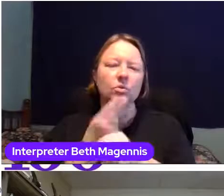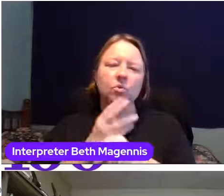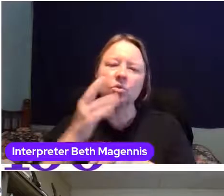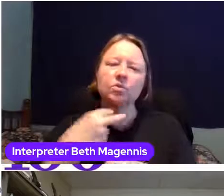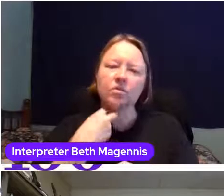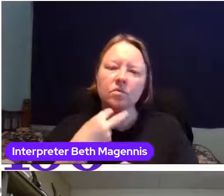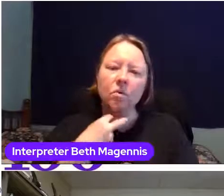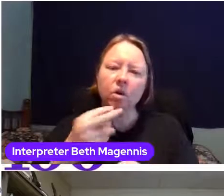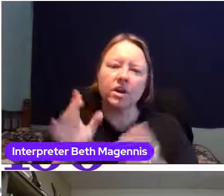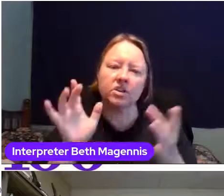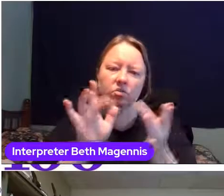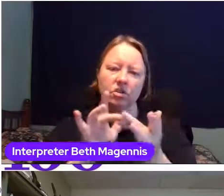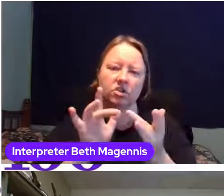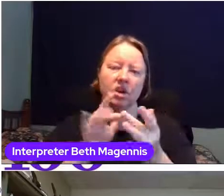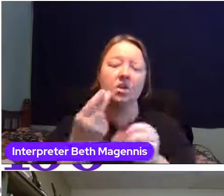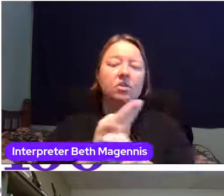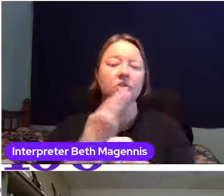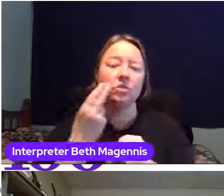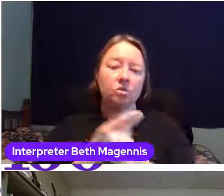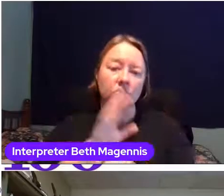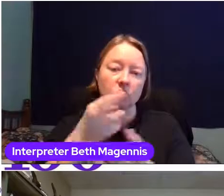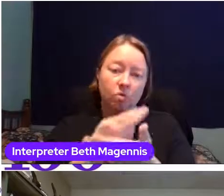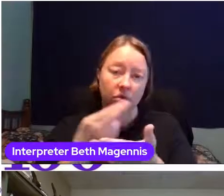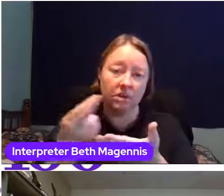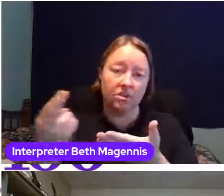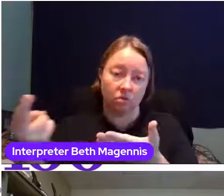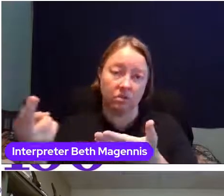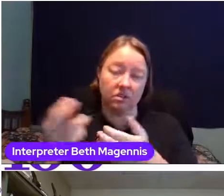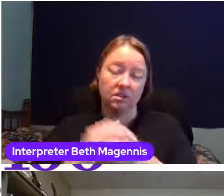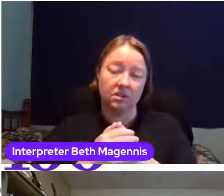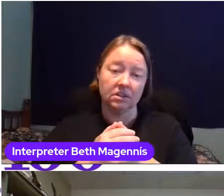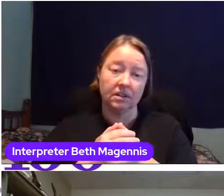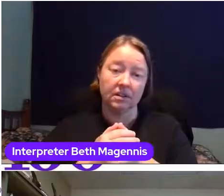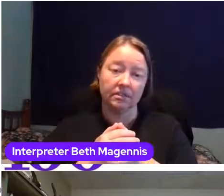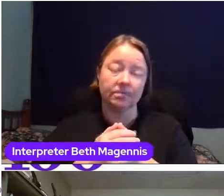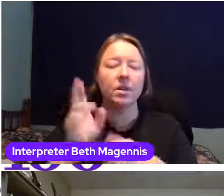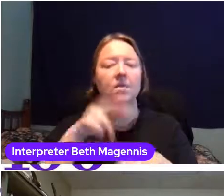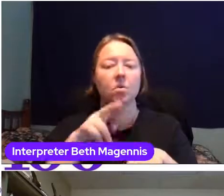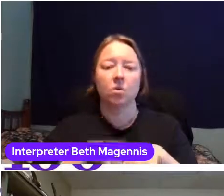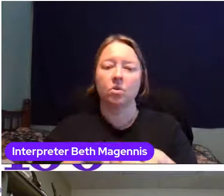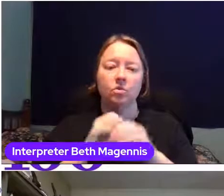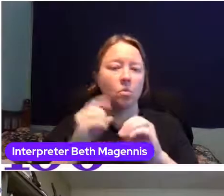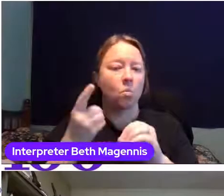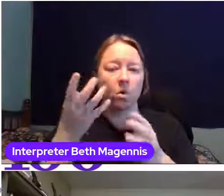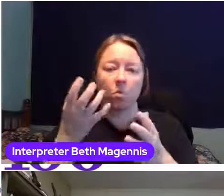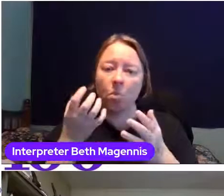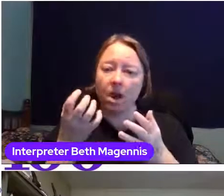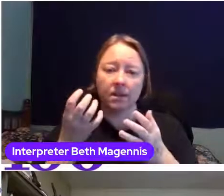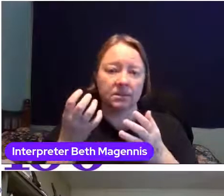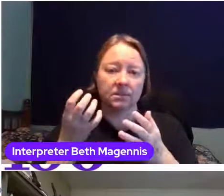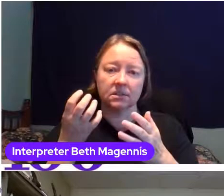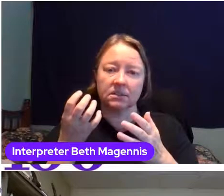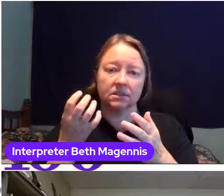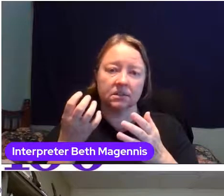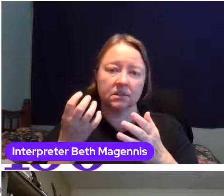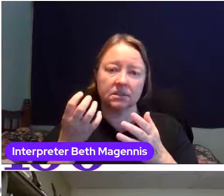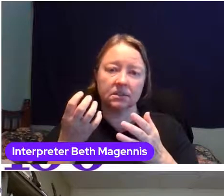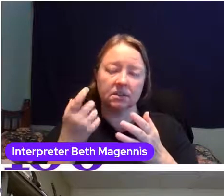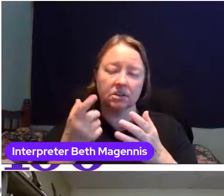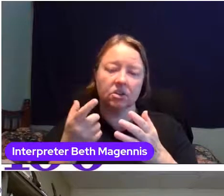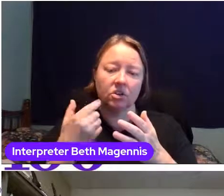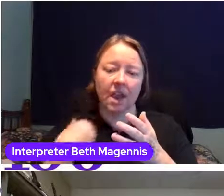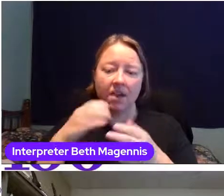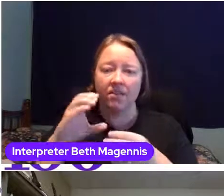out and utilizing those resources. Of course, no one wants it to get, to a claim